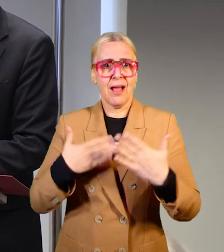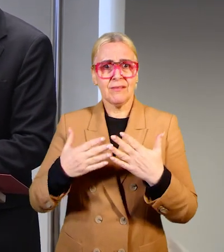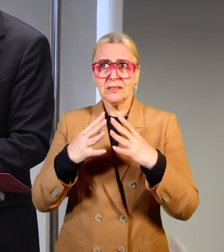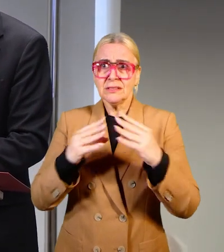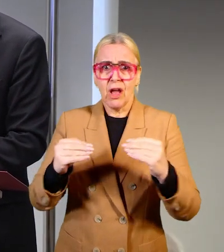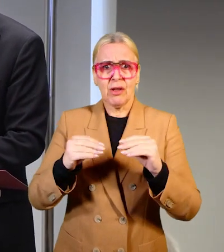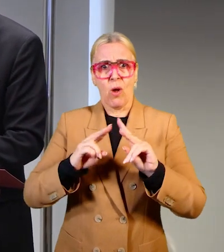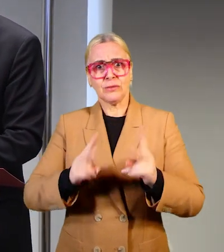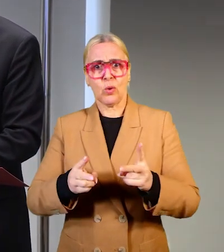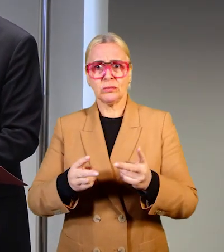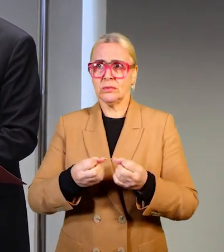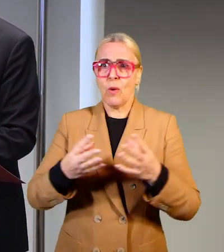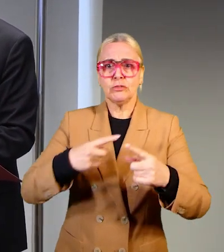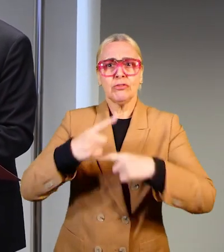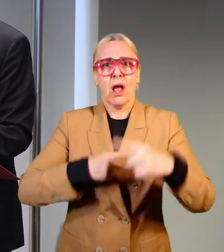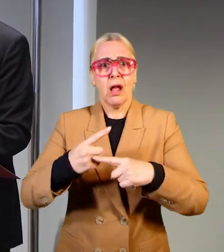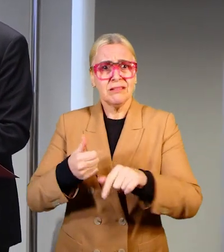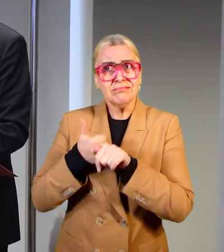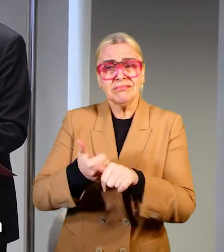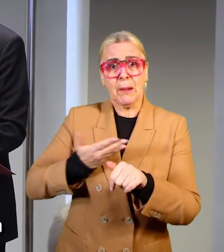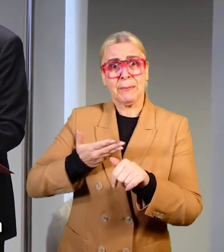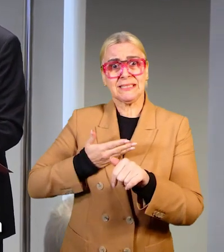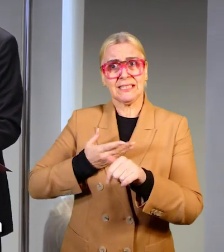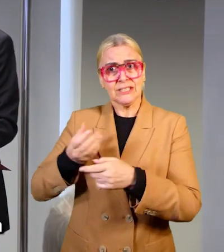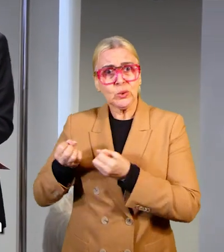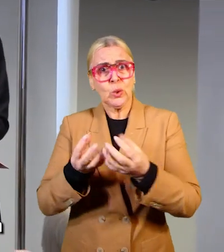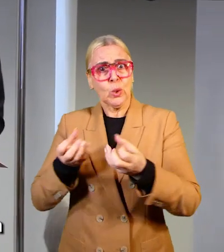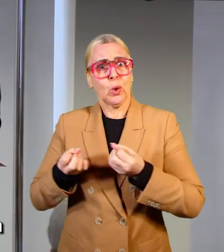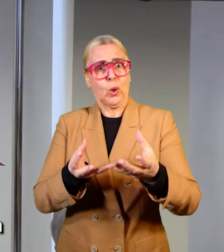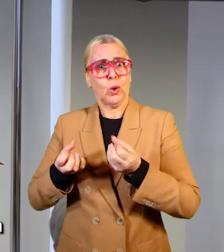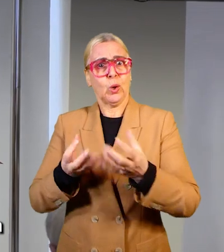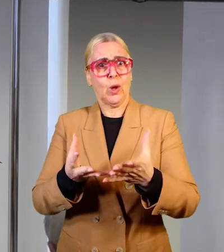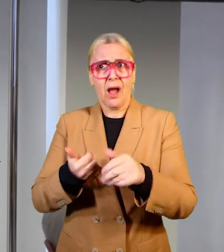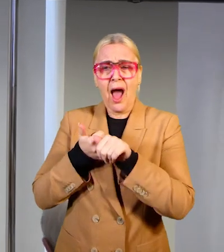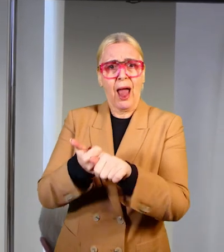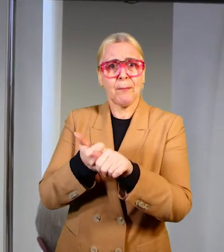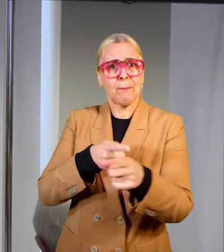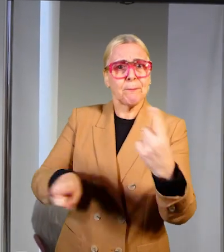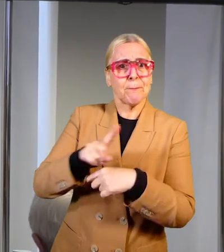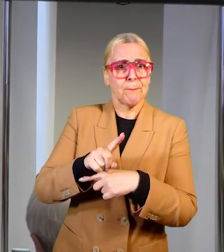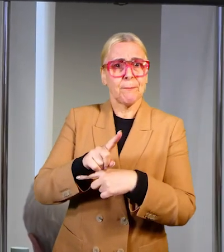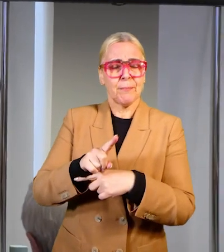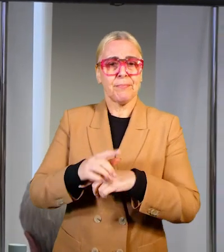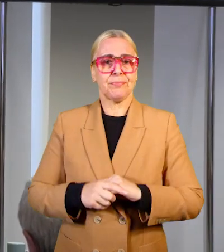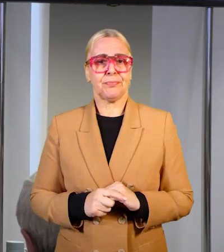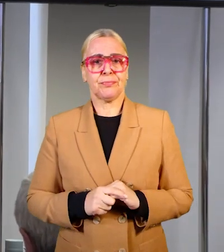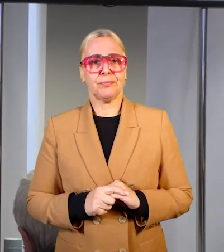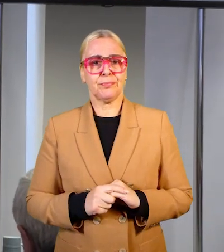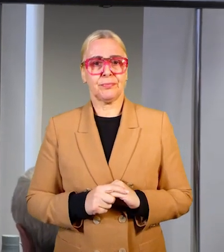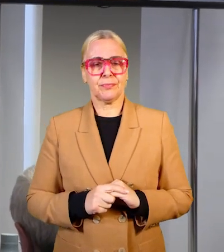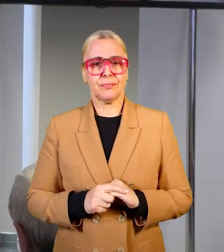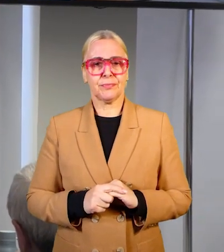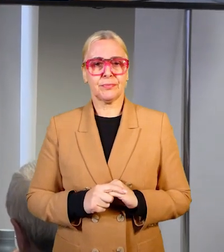across all 52 sites, targeted support with public health interventions to help people live